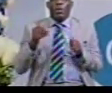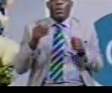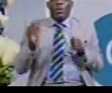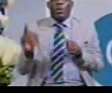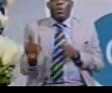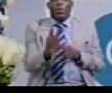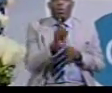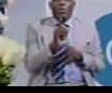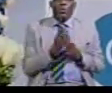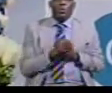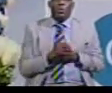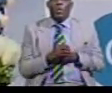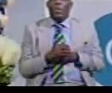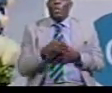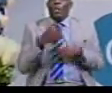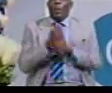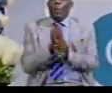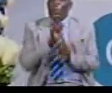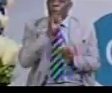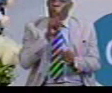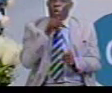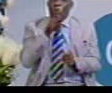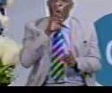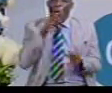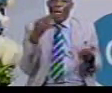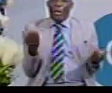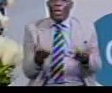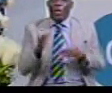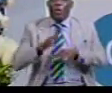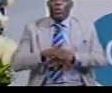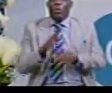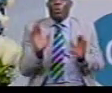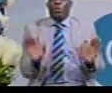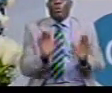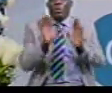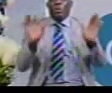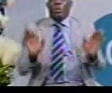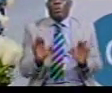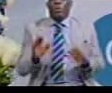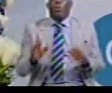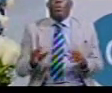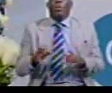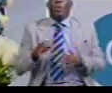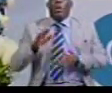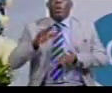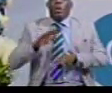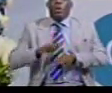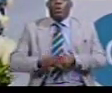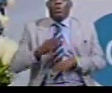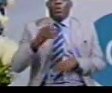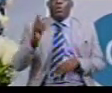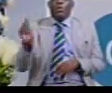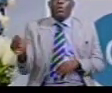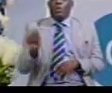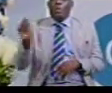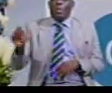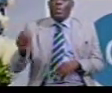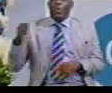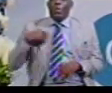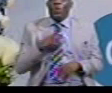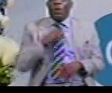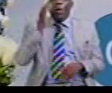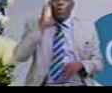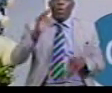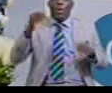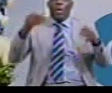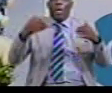sure you are here on Sunday. Assurez-vous que vous soyez là dimanche. Then on Tuesday we shall have the grand finale. Amen. Mardi